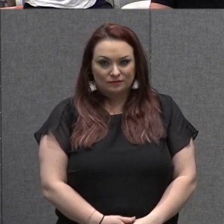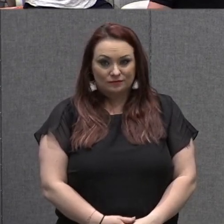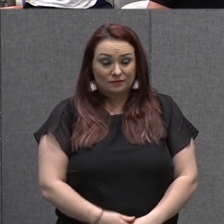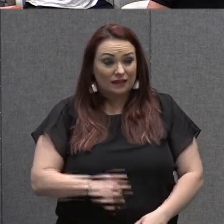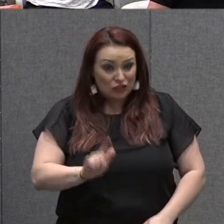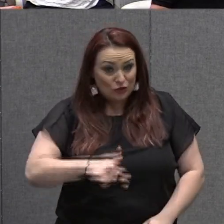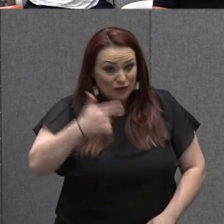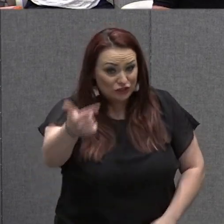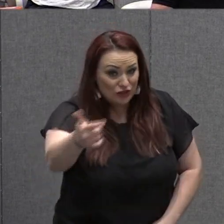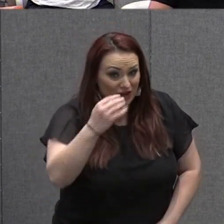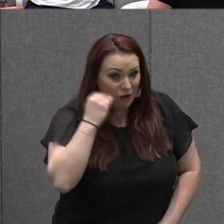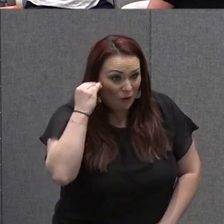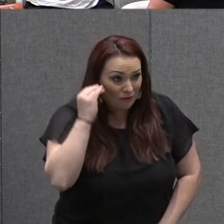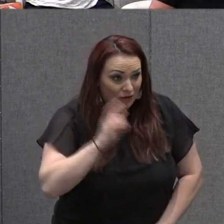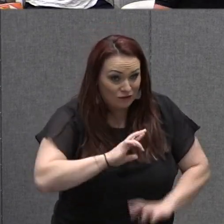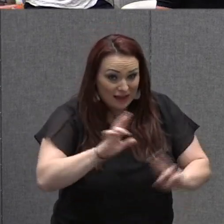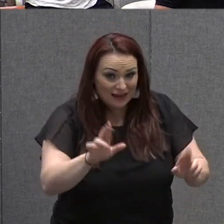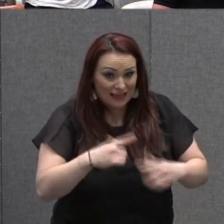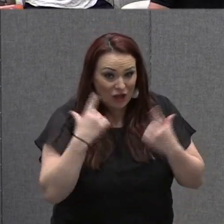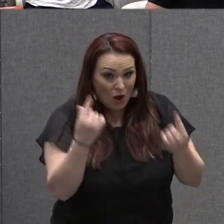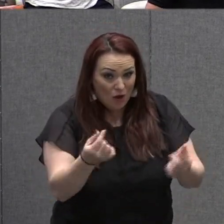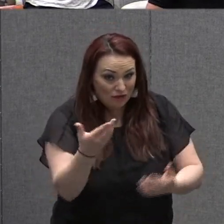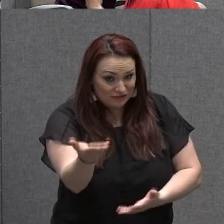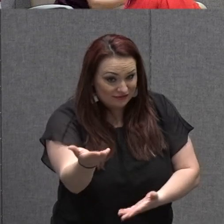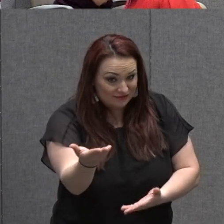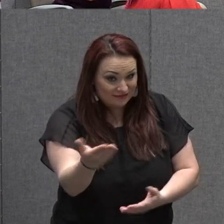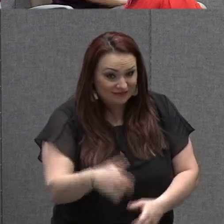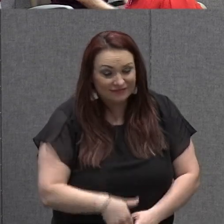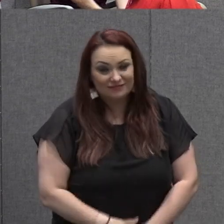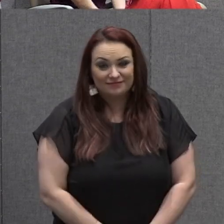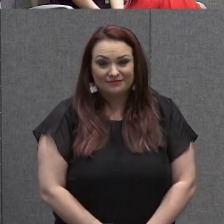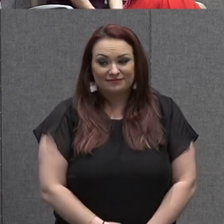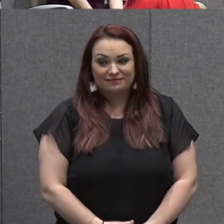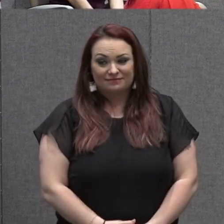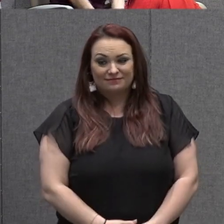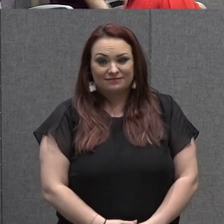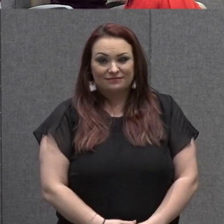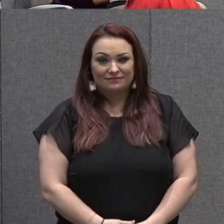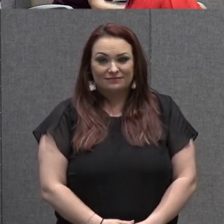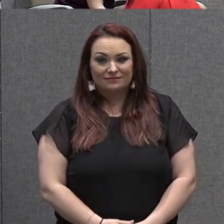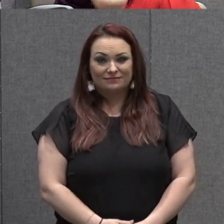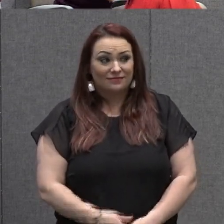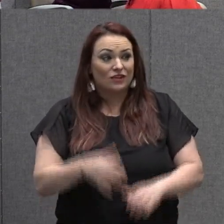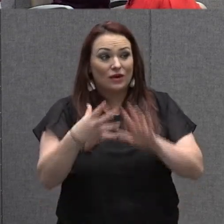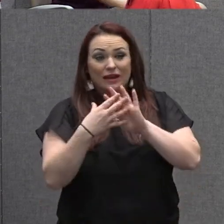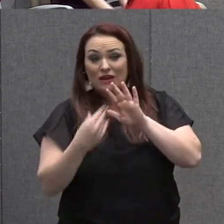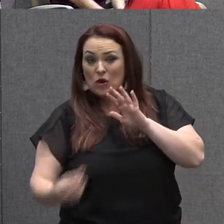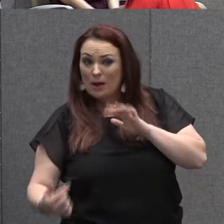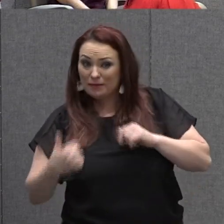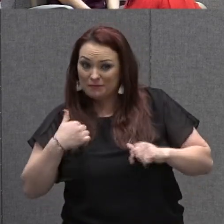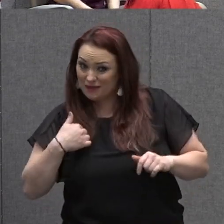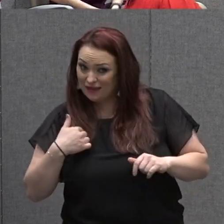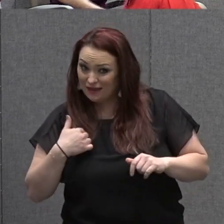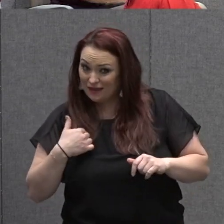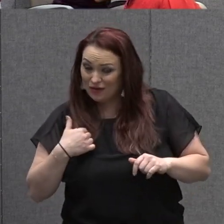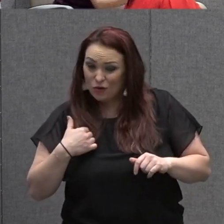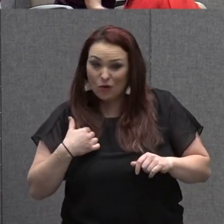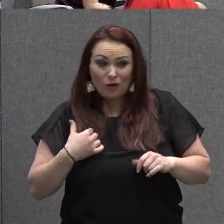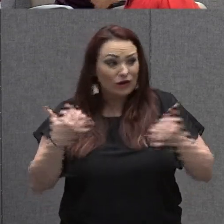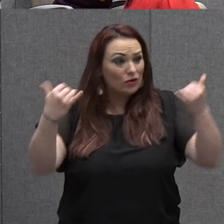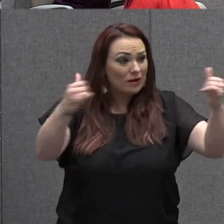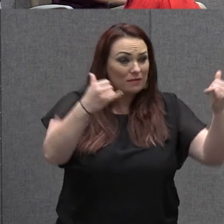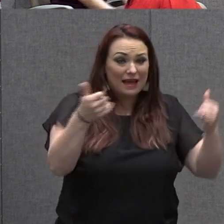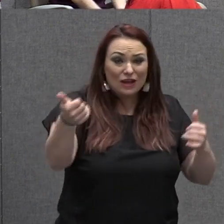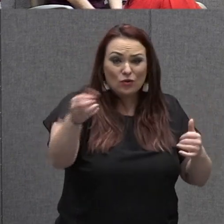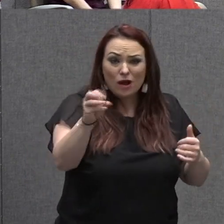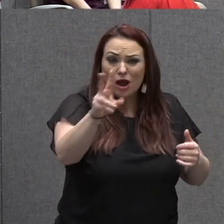Now you. One, two, ready, go. You can copy me or play your own